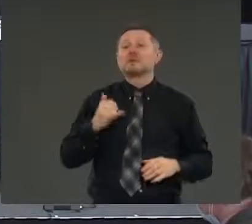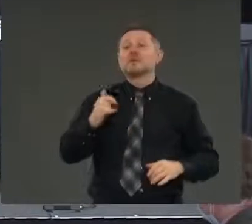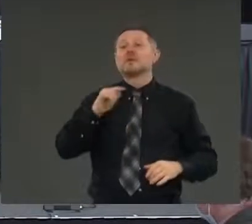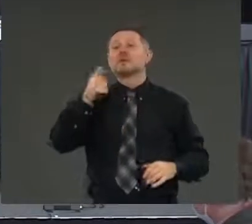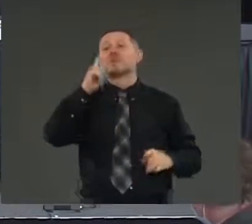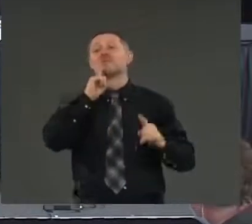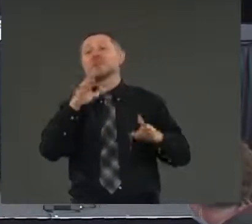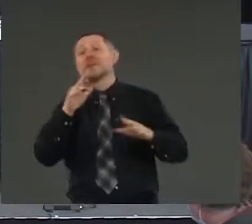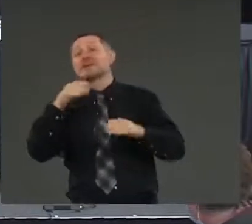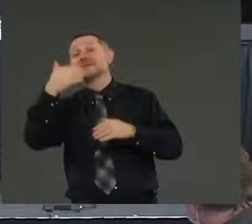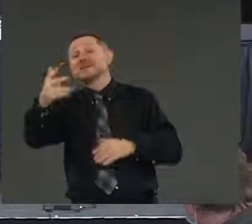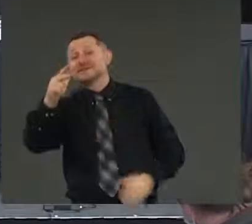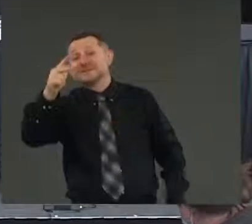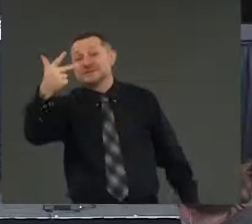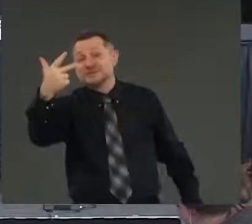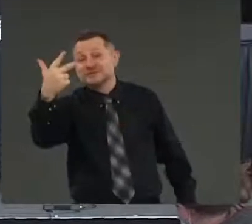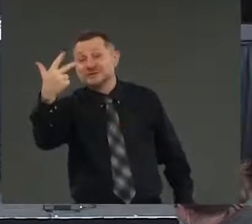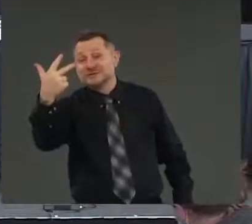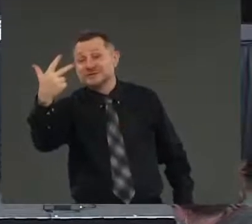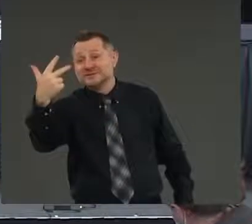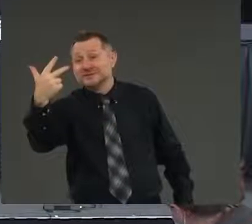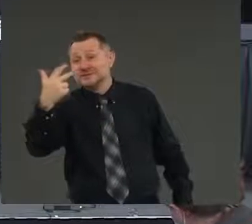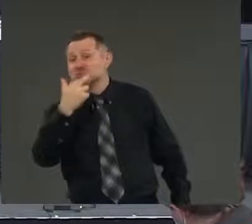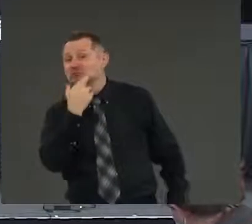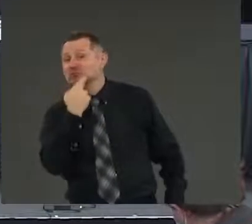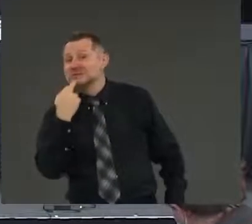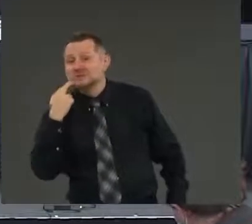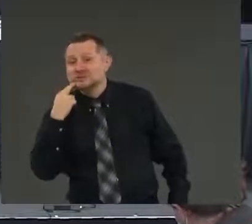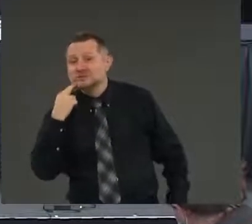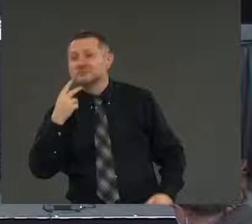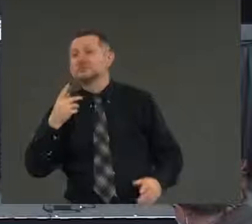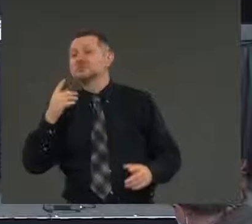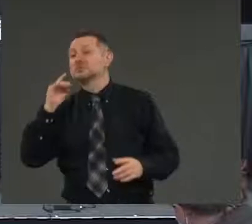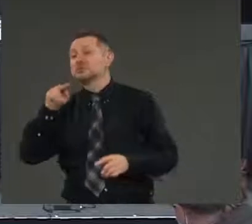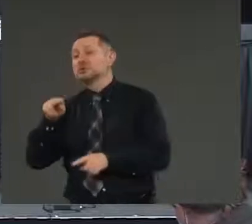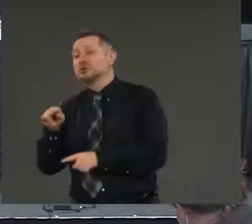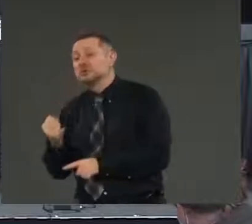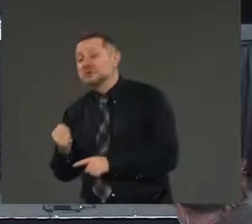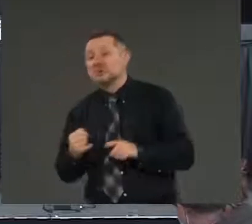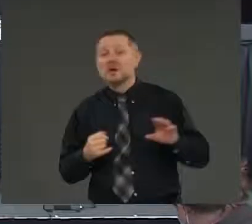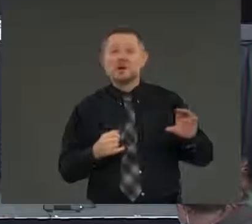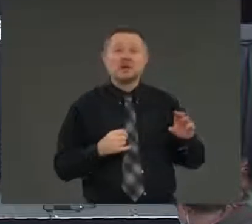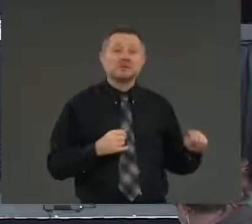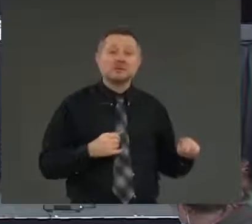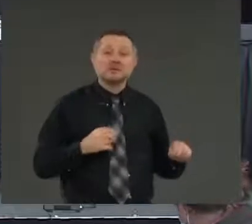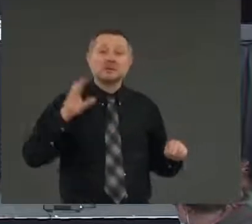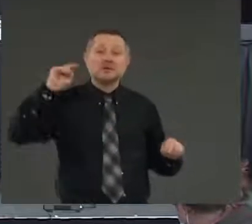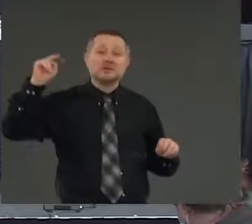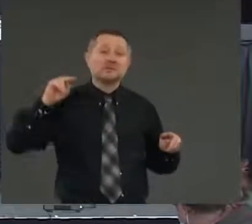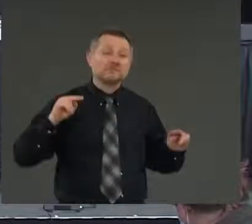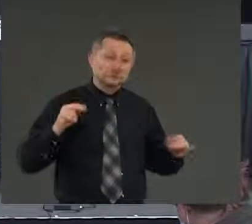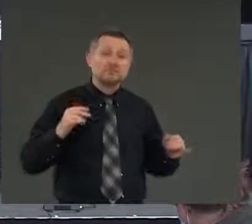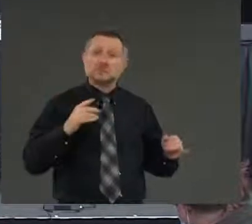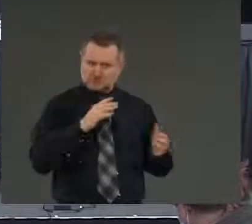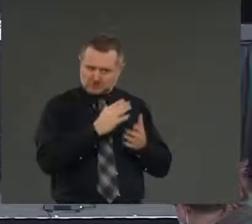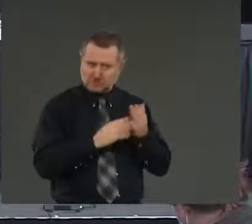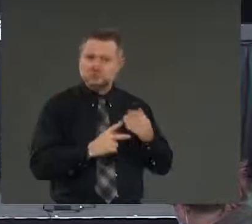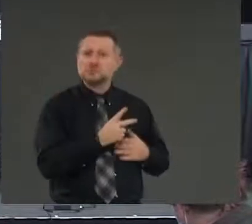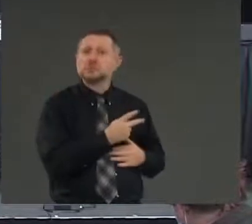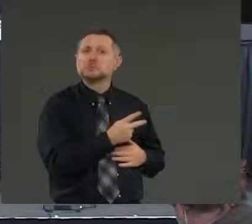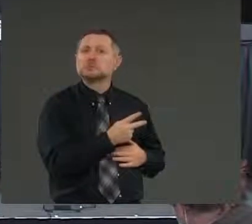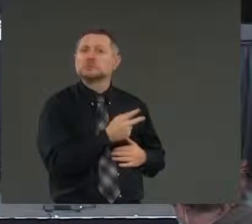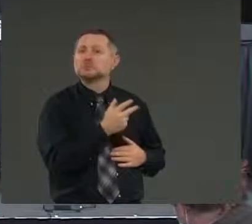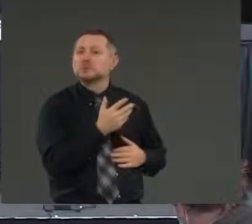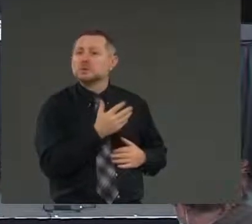in. It appears, though, as though New Jersey, Connecticut will allow it in their phase 2, and as you know, the City Council has introduced legislation to allow